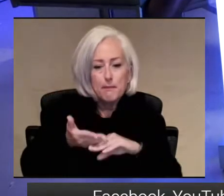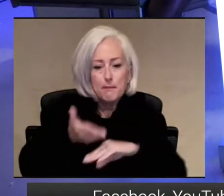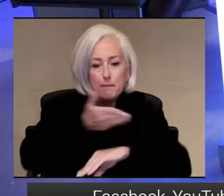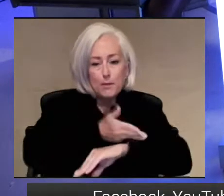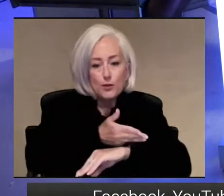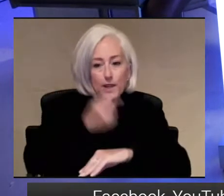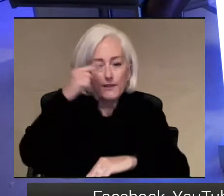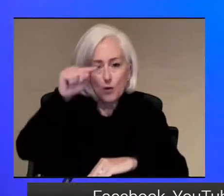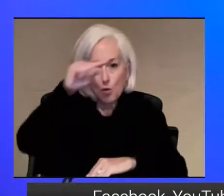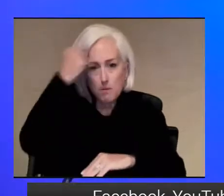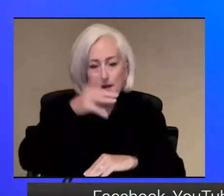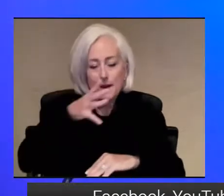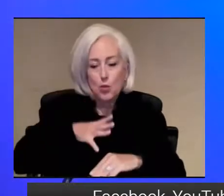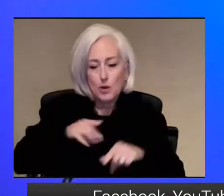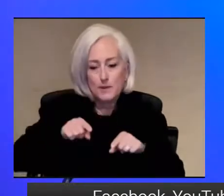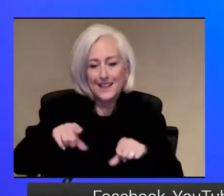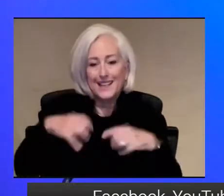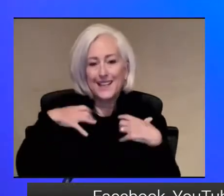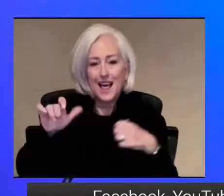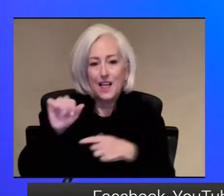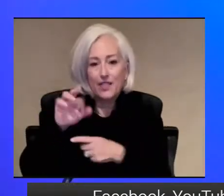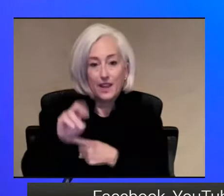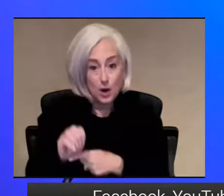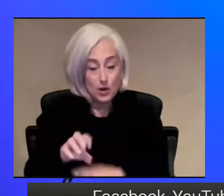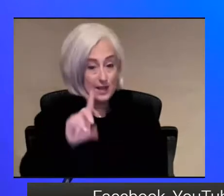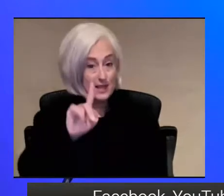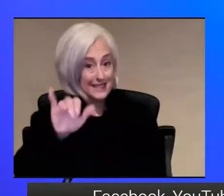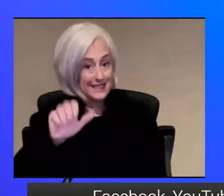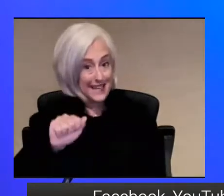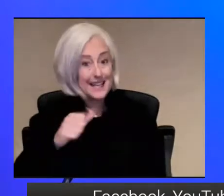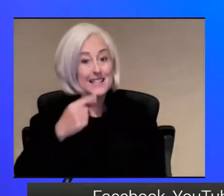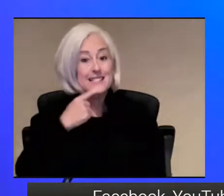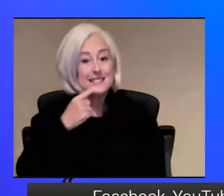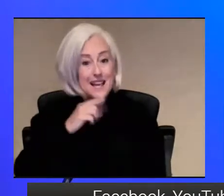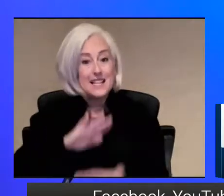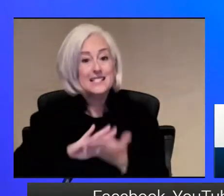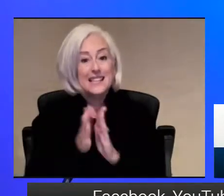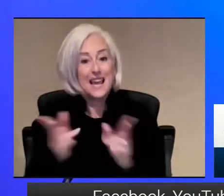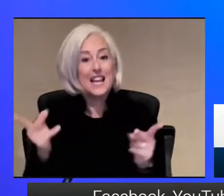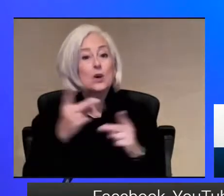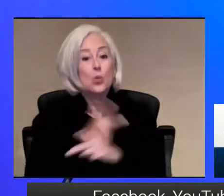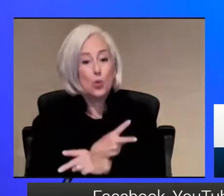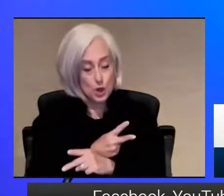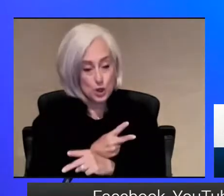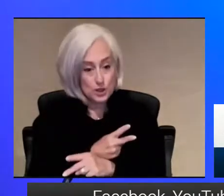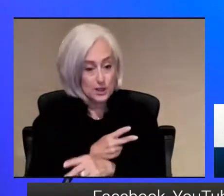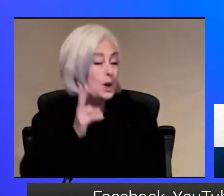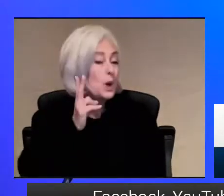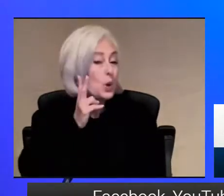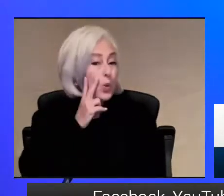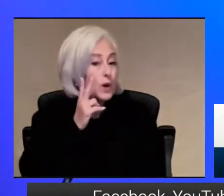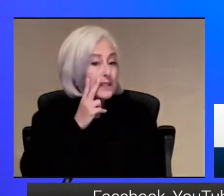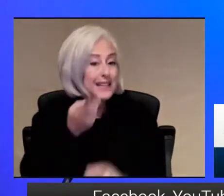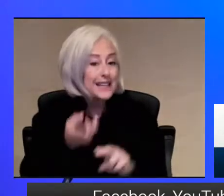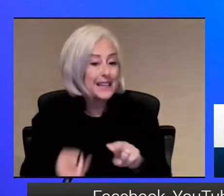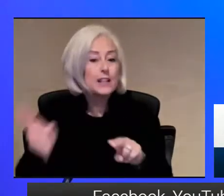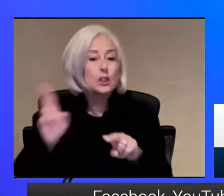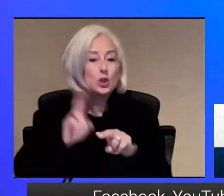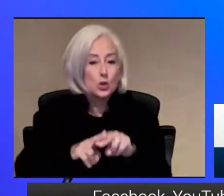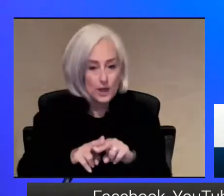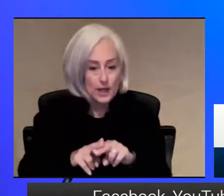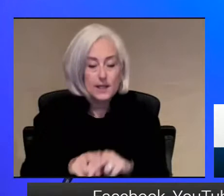Oh, well, I would say the data says it's getting worse. So we're going to see an increase in maternal morbidity and